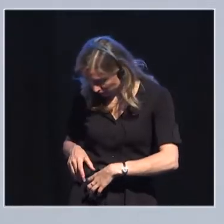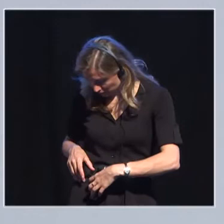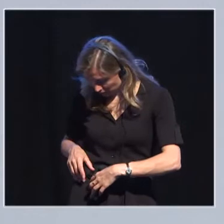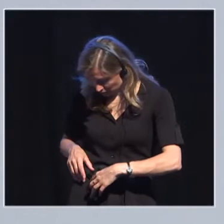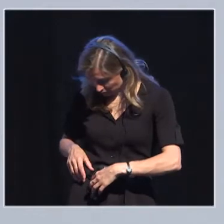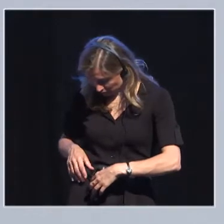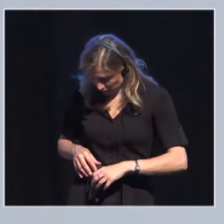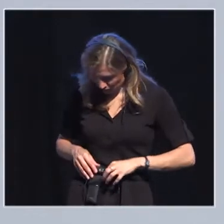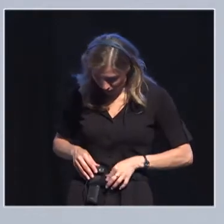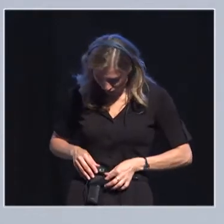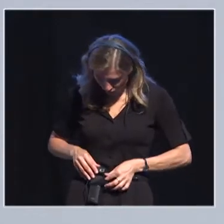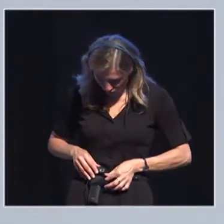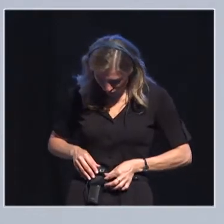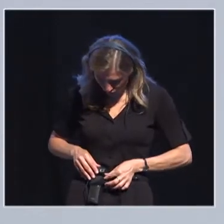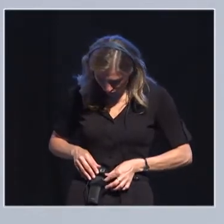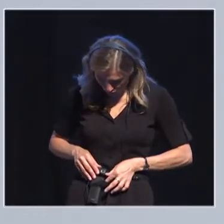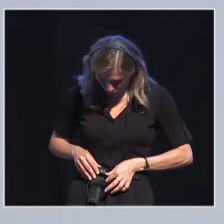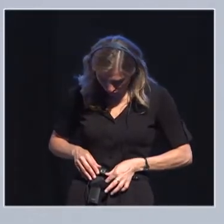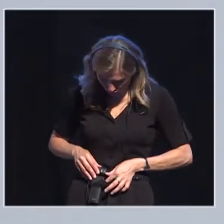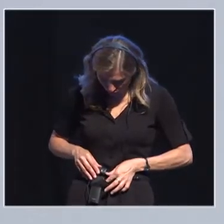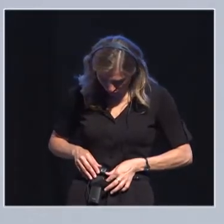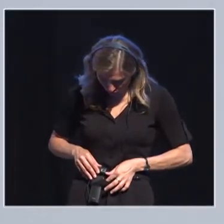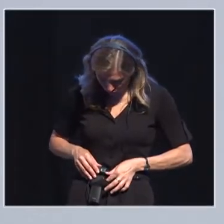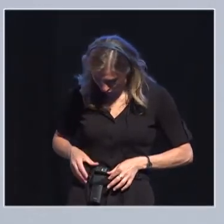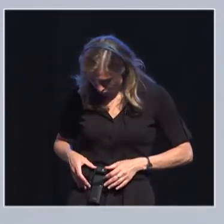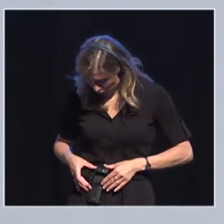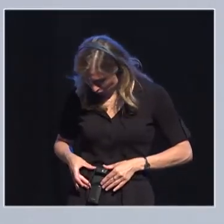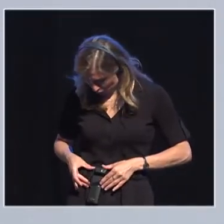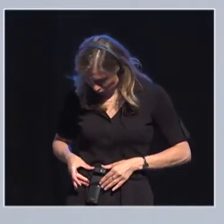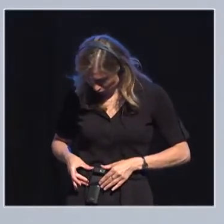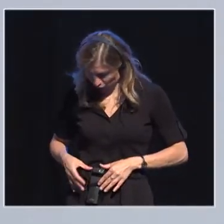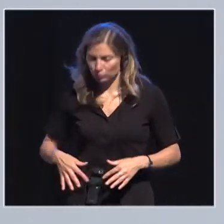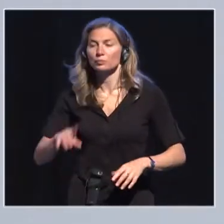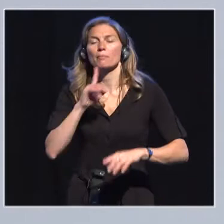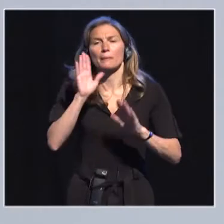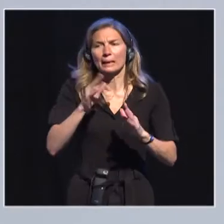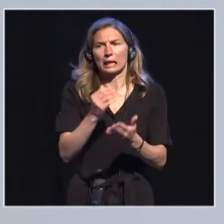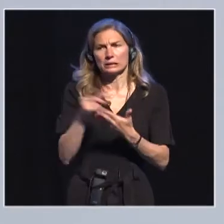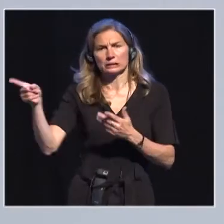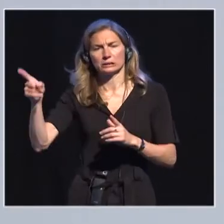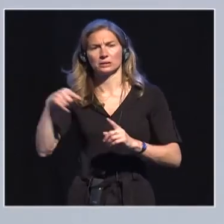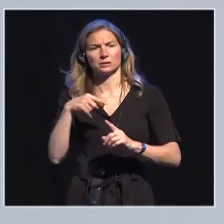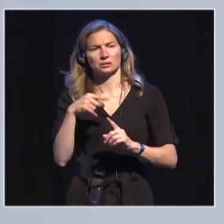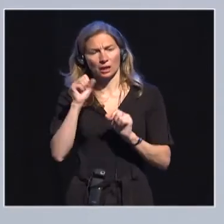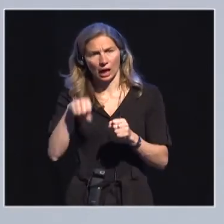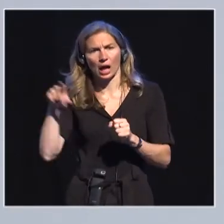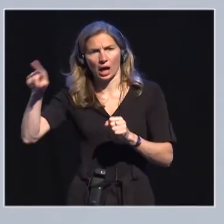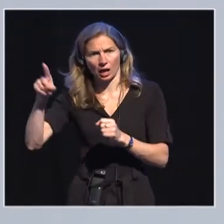private sector to come into the sector and help out with the infrastructure. But